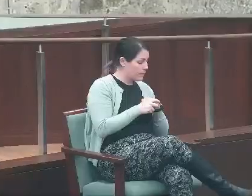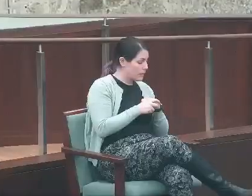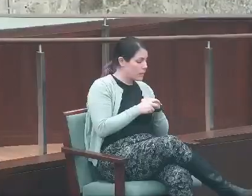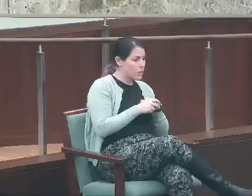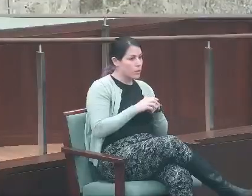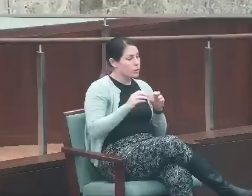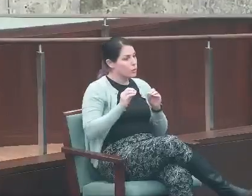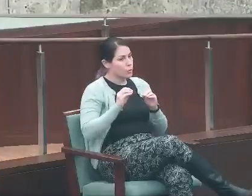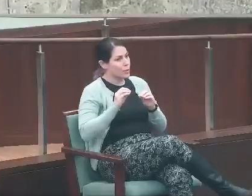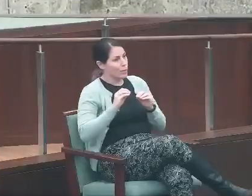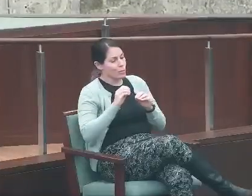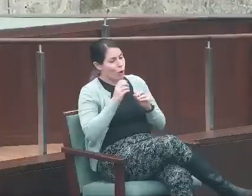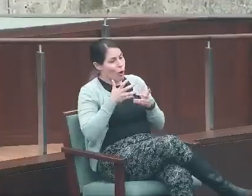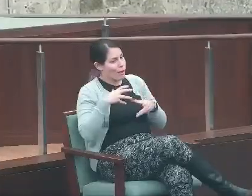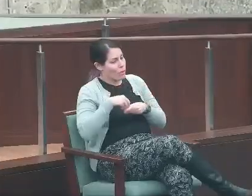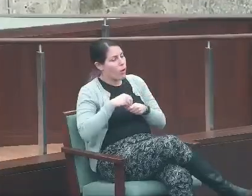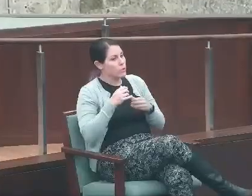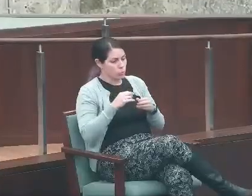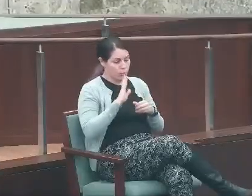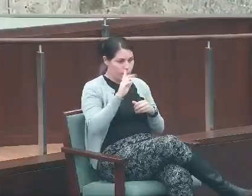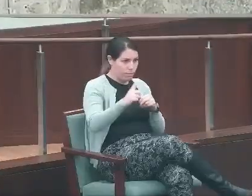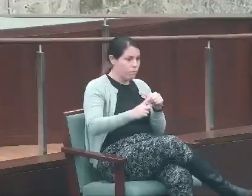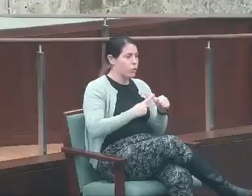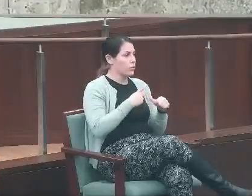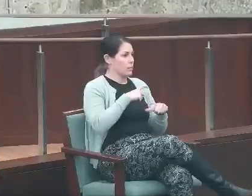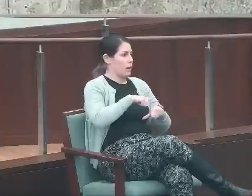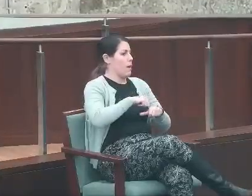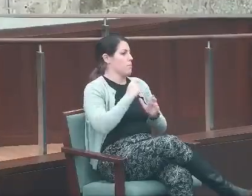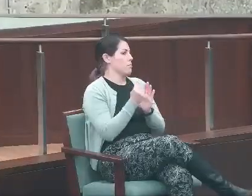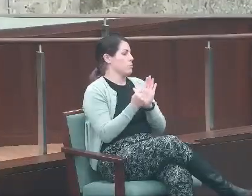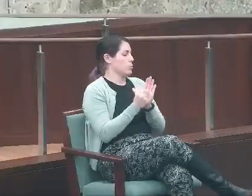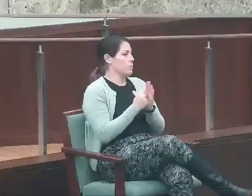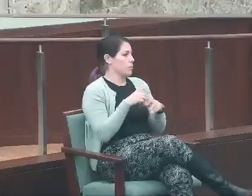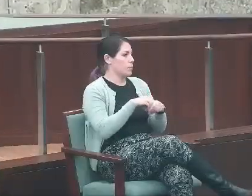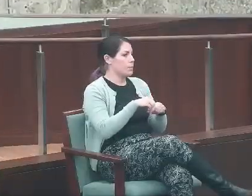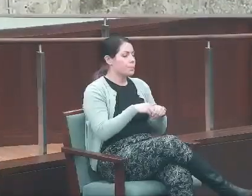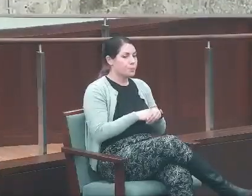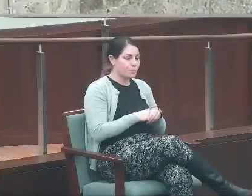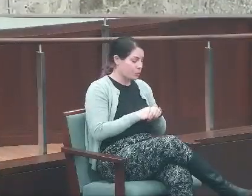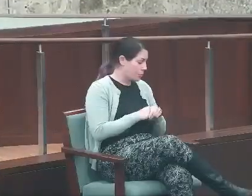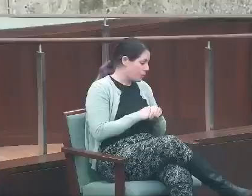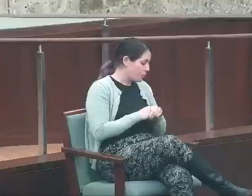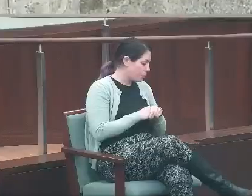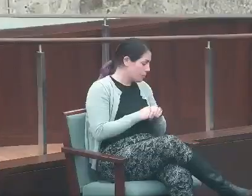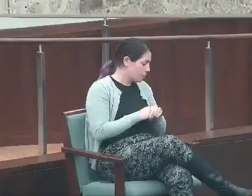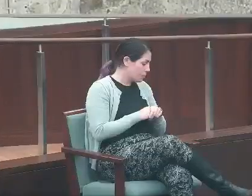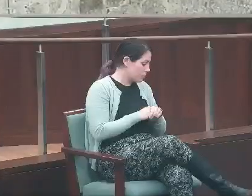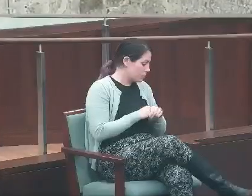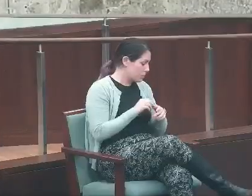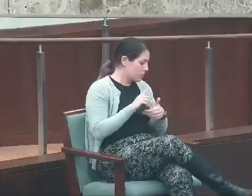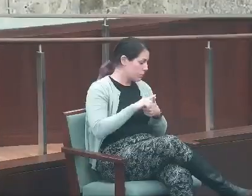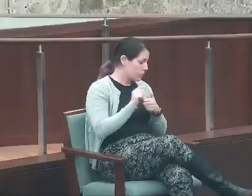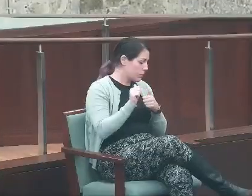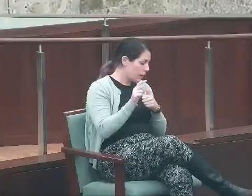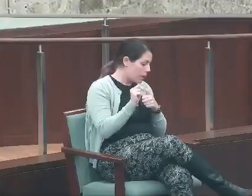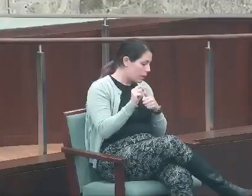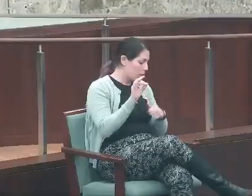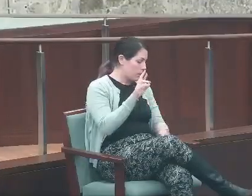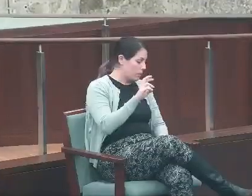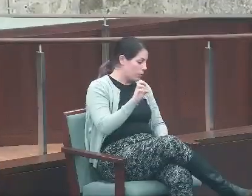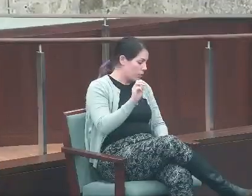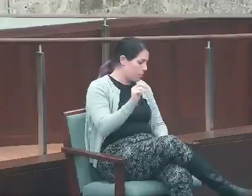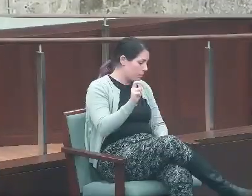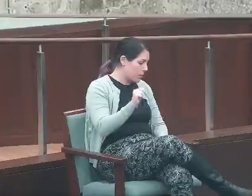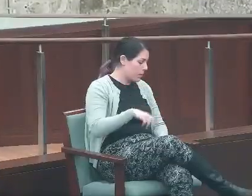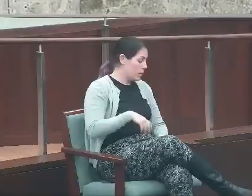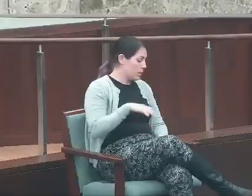these are new people to come in. And there are, I think, just a few of them. Alan Freeman, Ellen